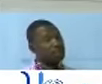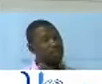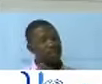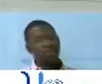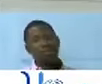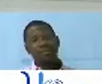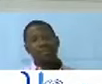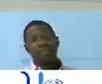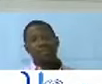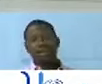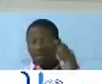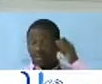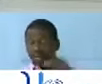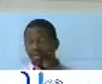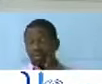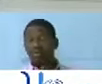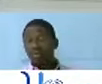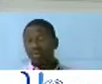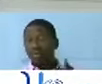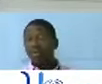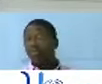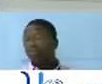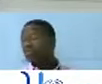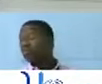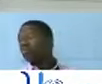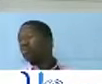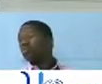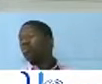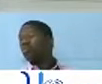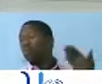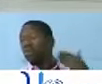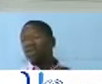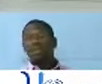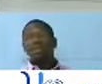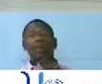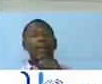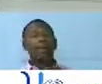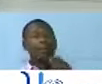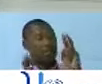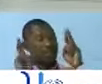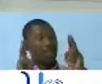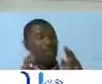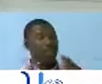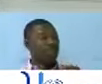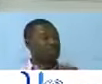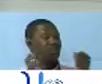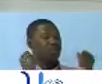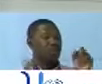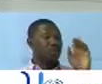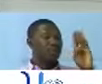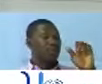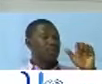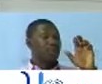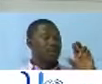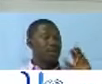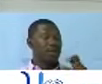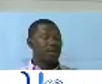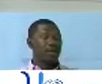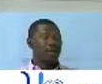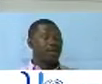We've been around for too long. These guys would destroy the bar once and for all. We need to preserve ourselves for the day.